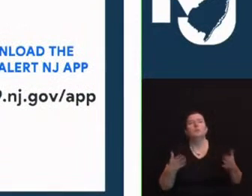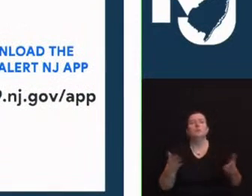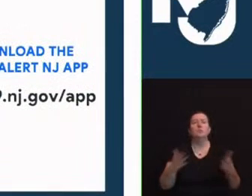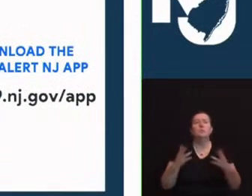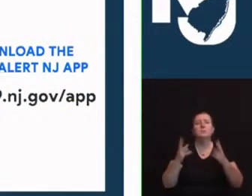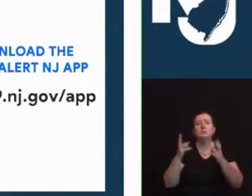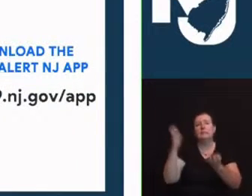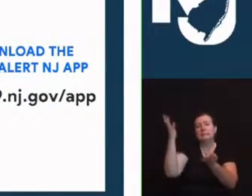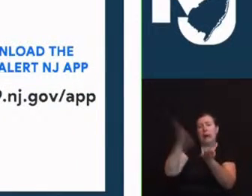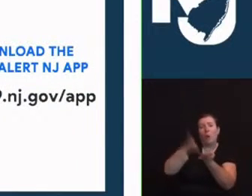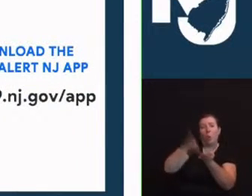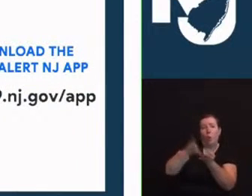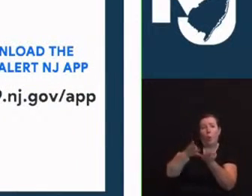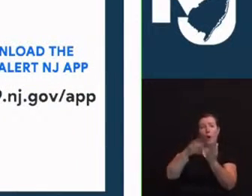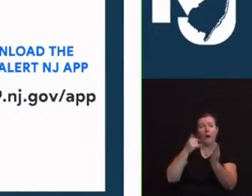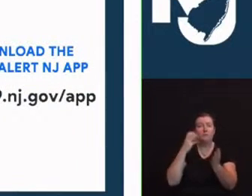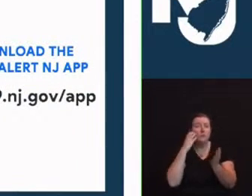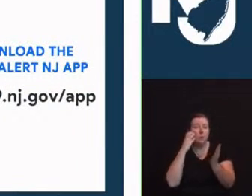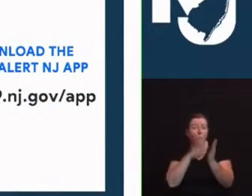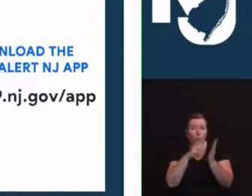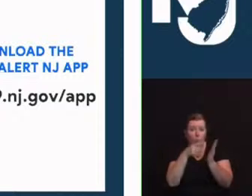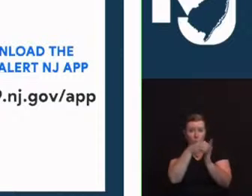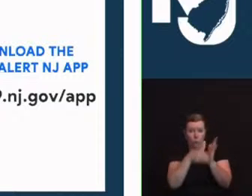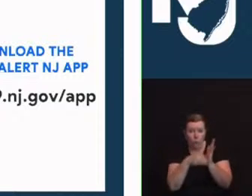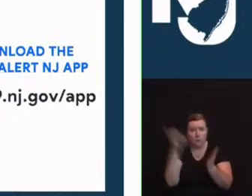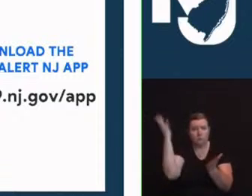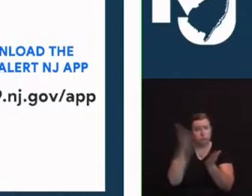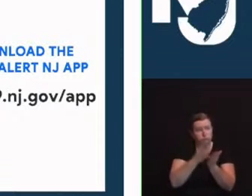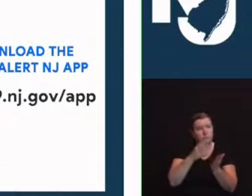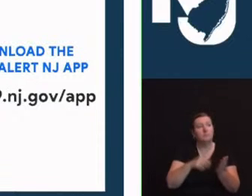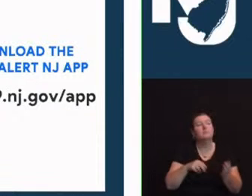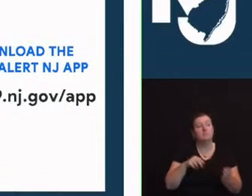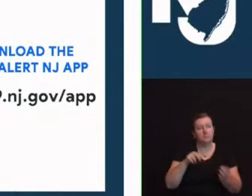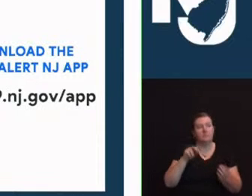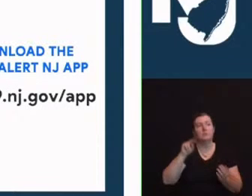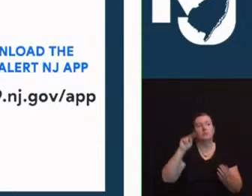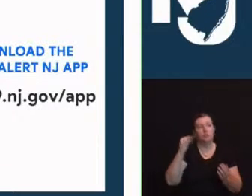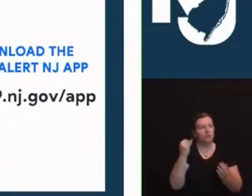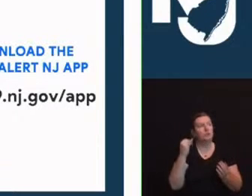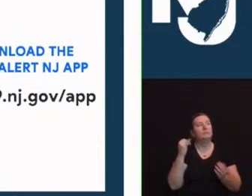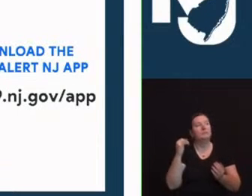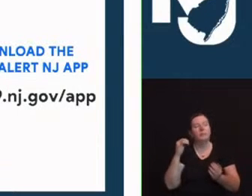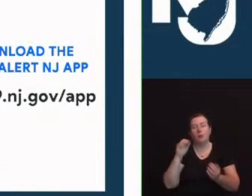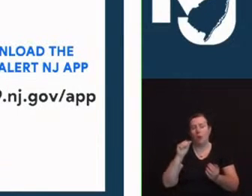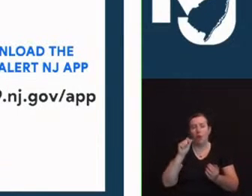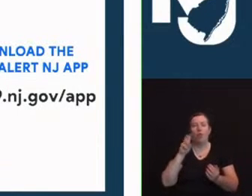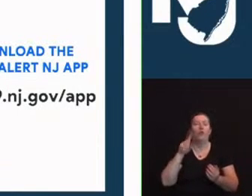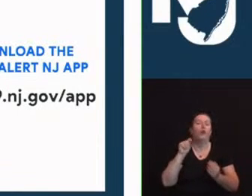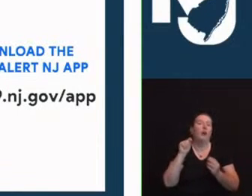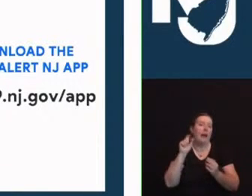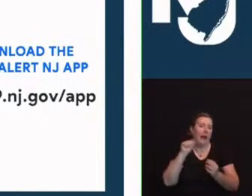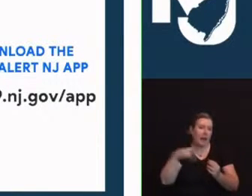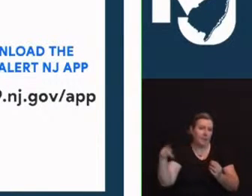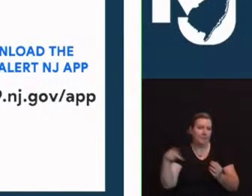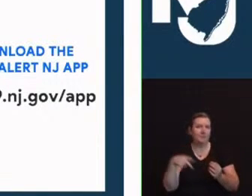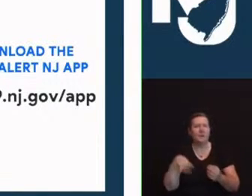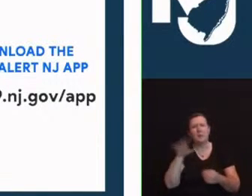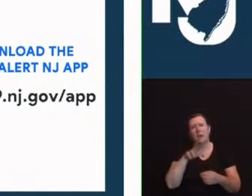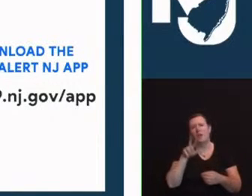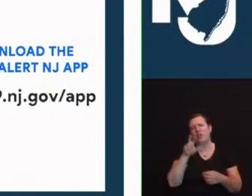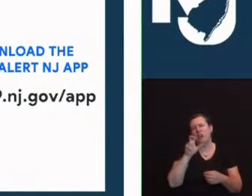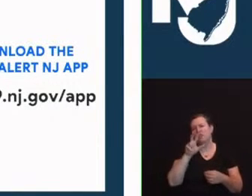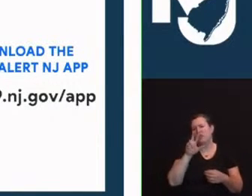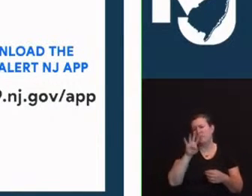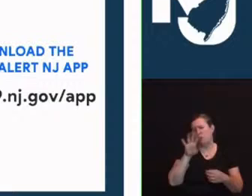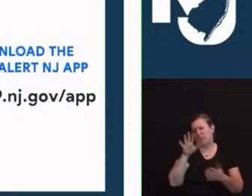NJ exposure notification app to your smartphone. The app has so far been downloaded roughly 345,000